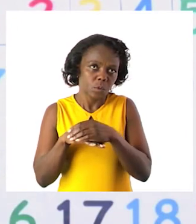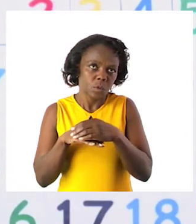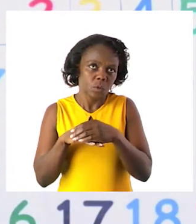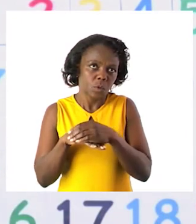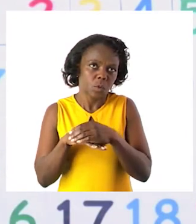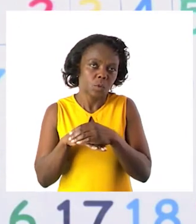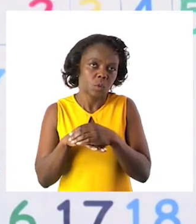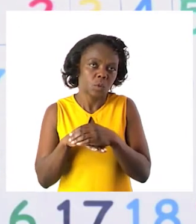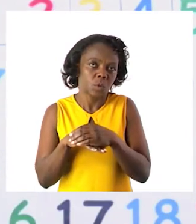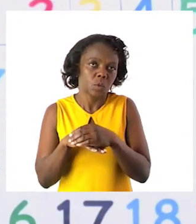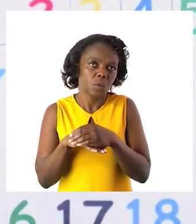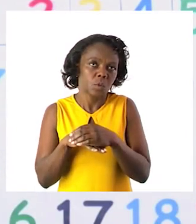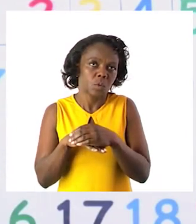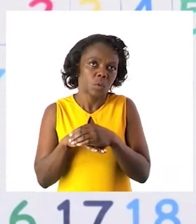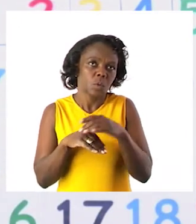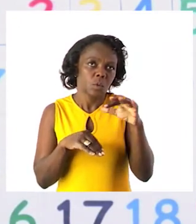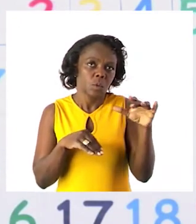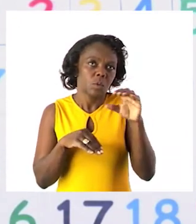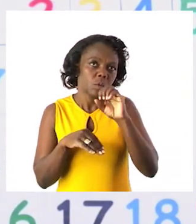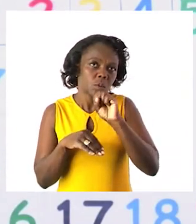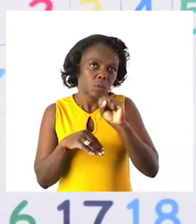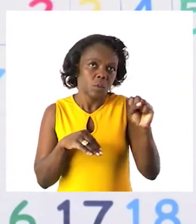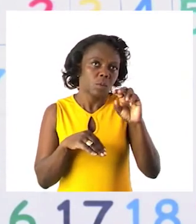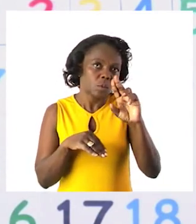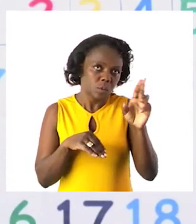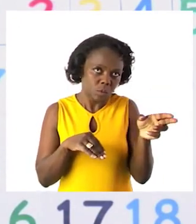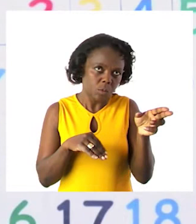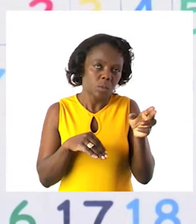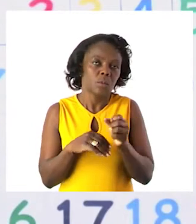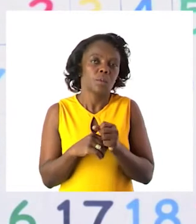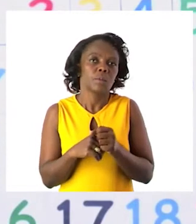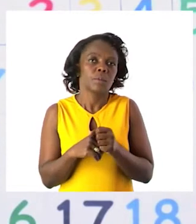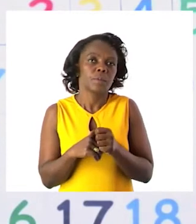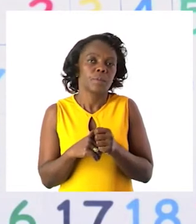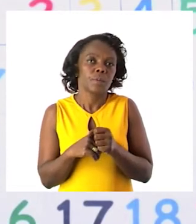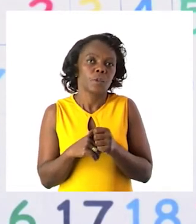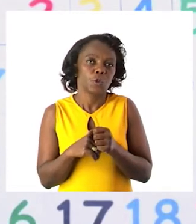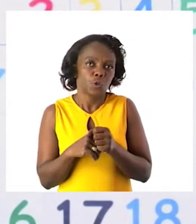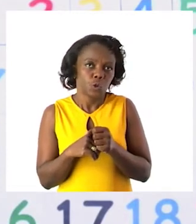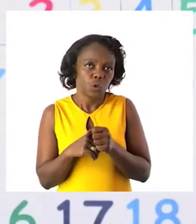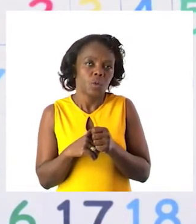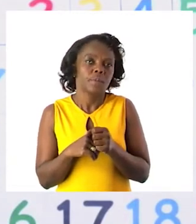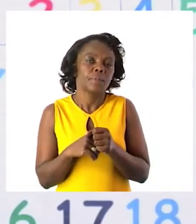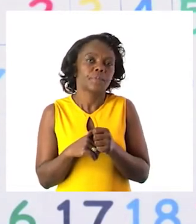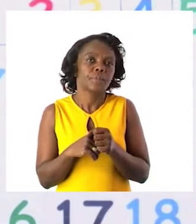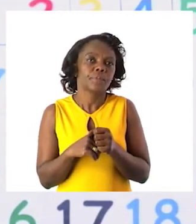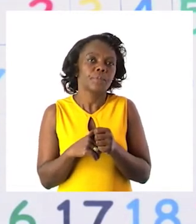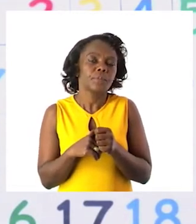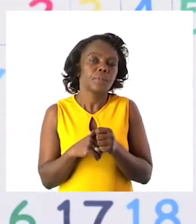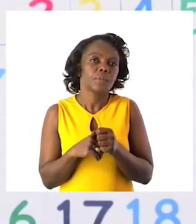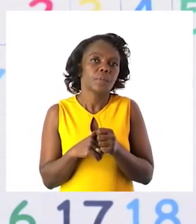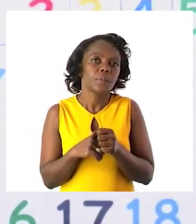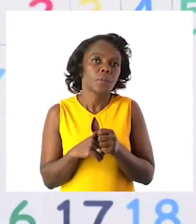shoes. The shoes that you put on, it's a s and a h, it's a sh. It can